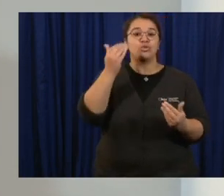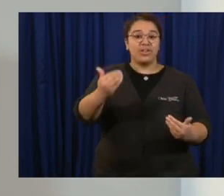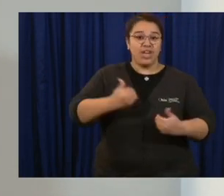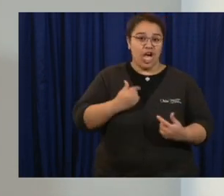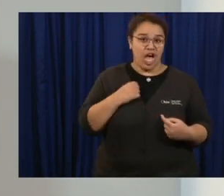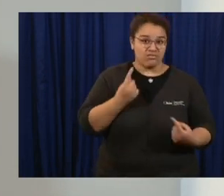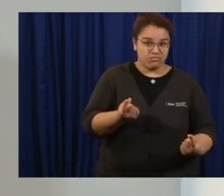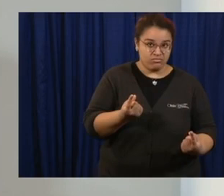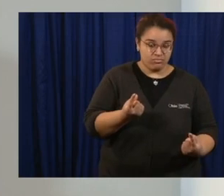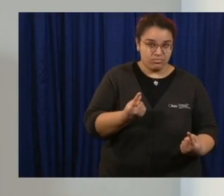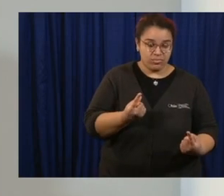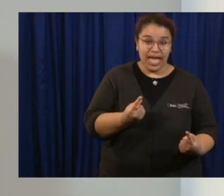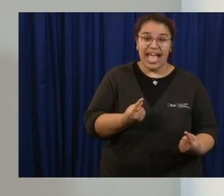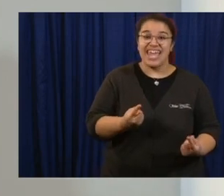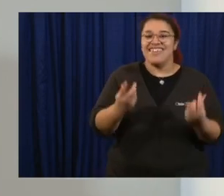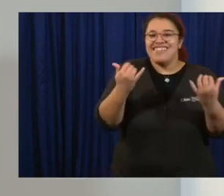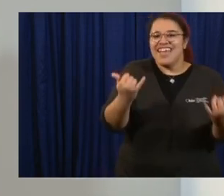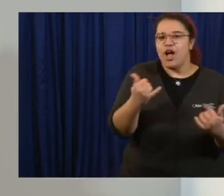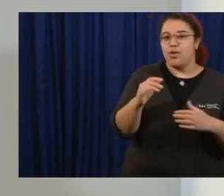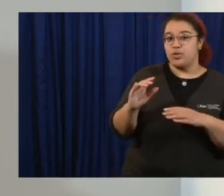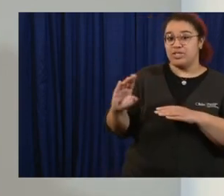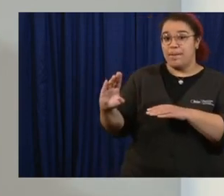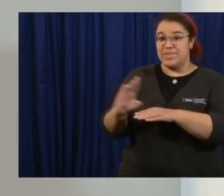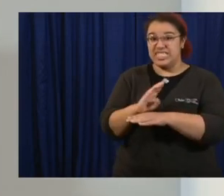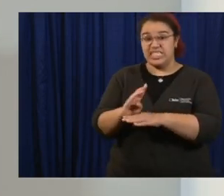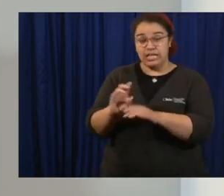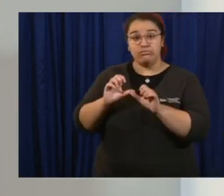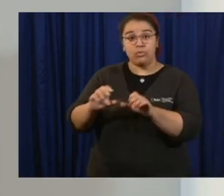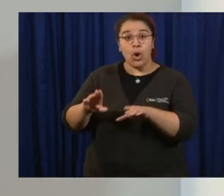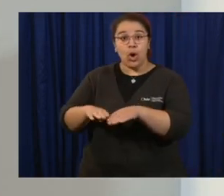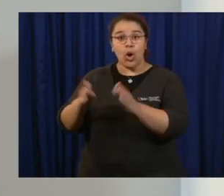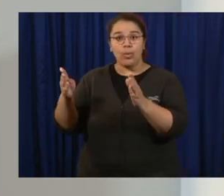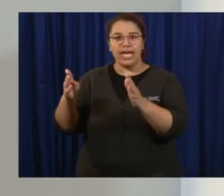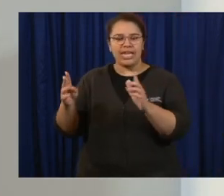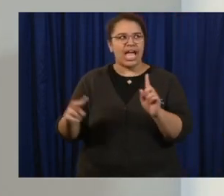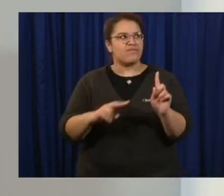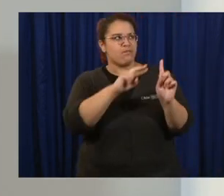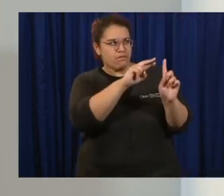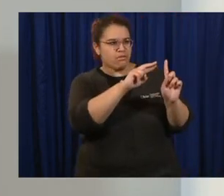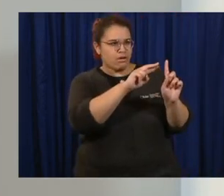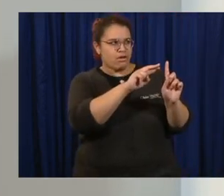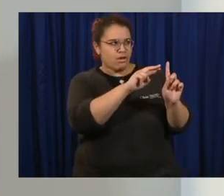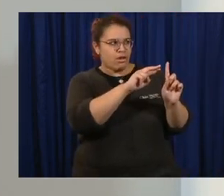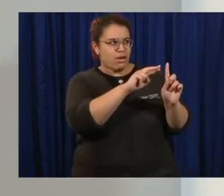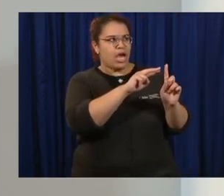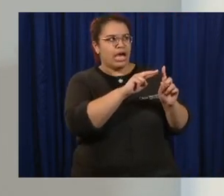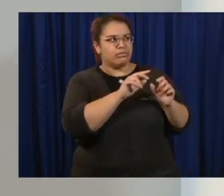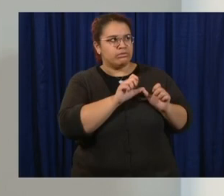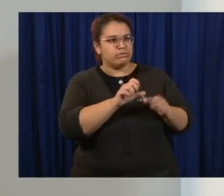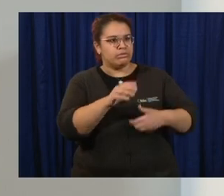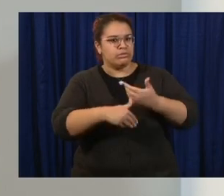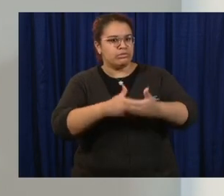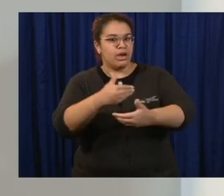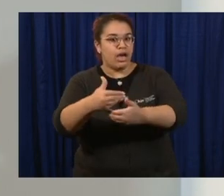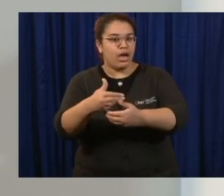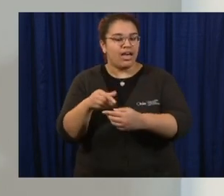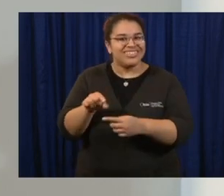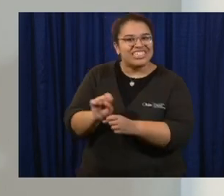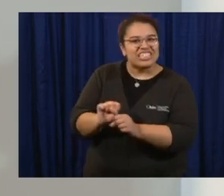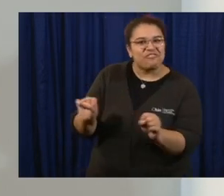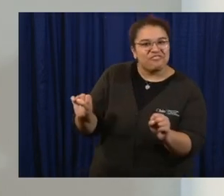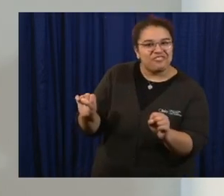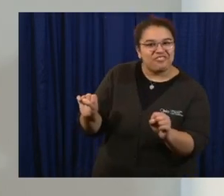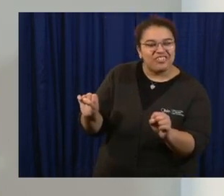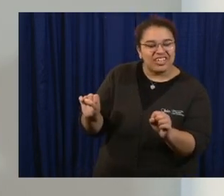state have been operating safely under those, but we've both learned new things since then, and we have more